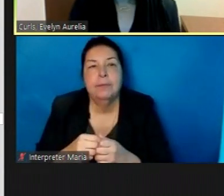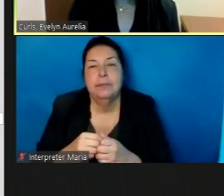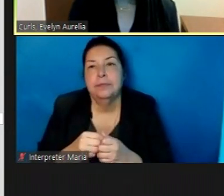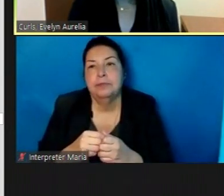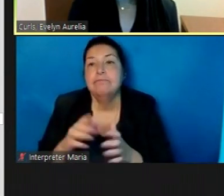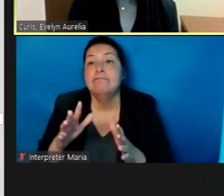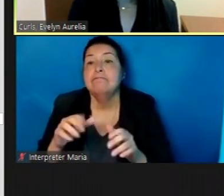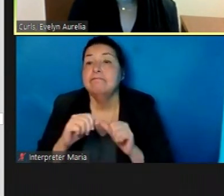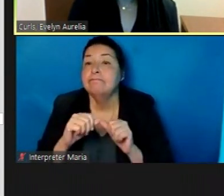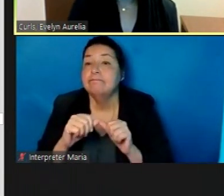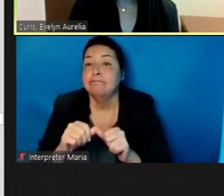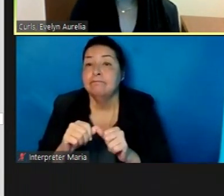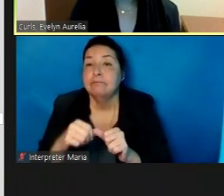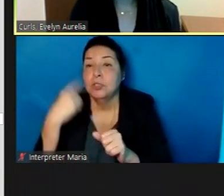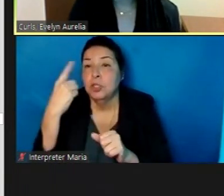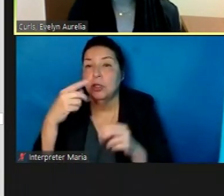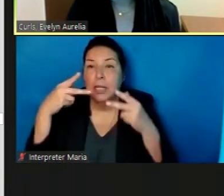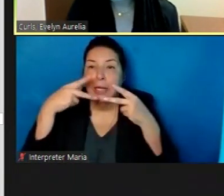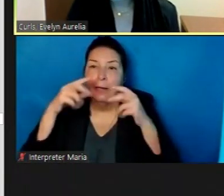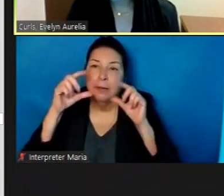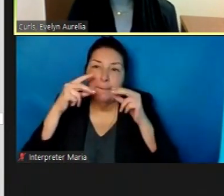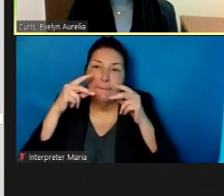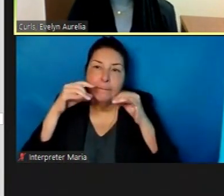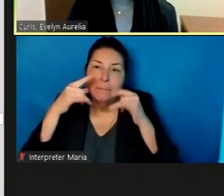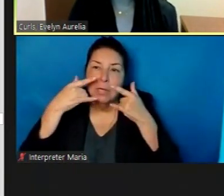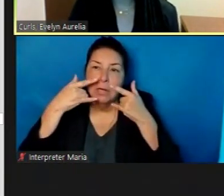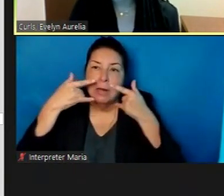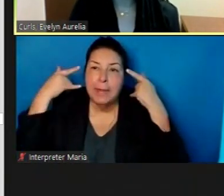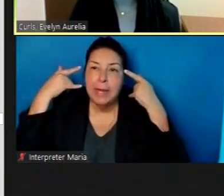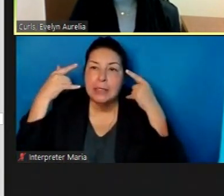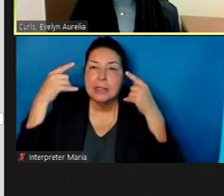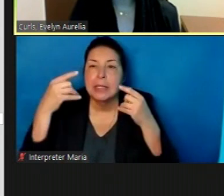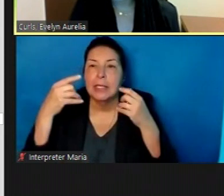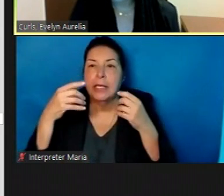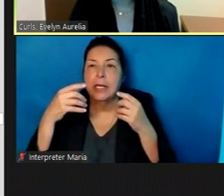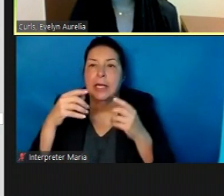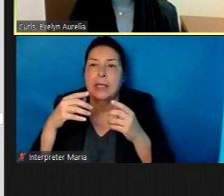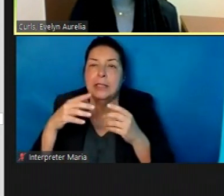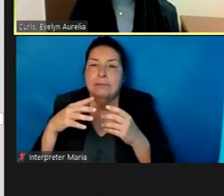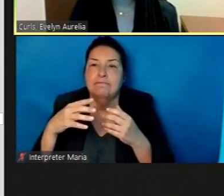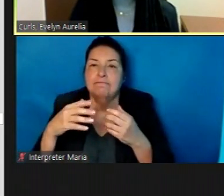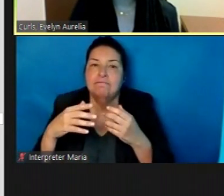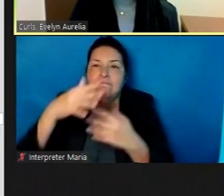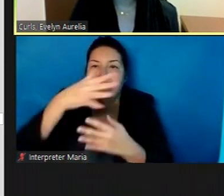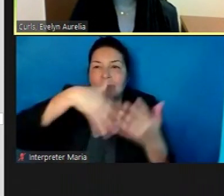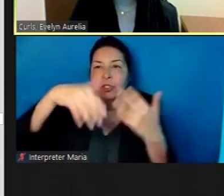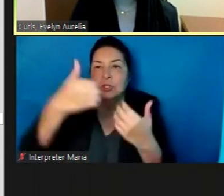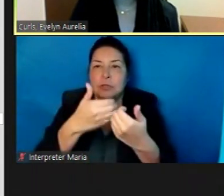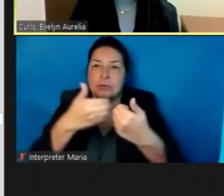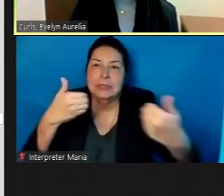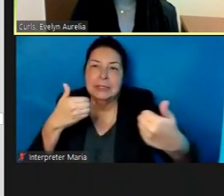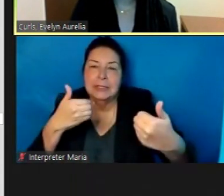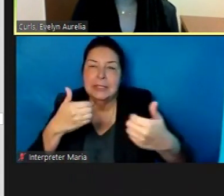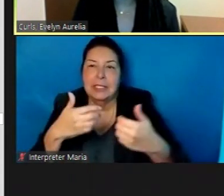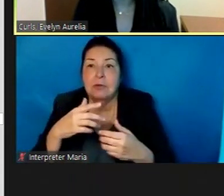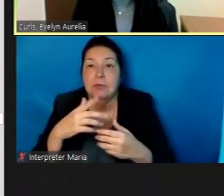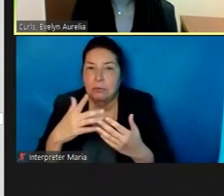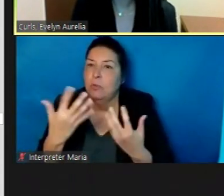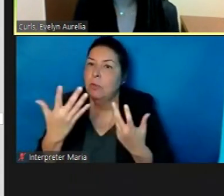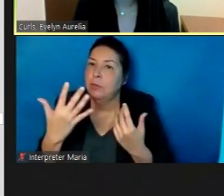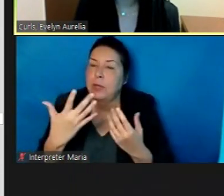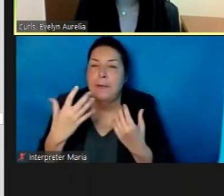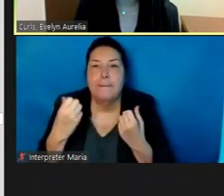It still looks like a mask and social distancing until a lot of people are vaccinated. They're